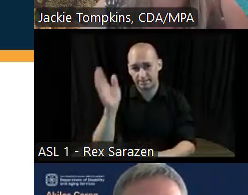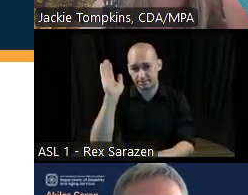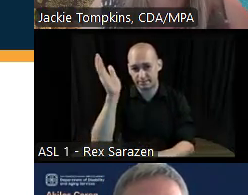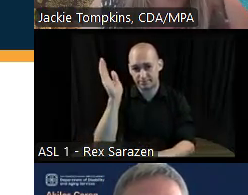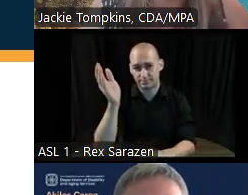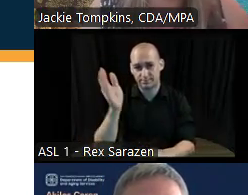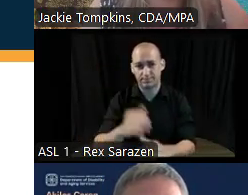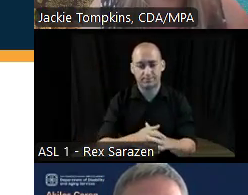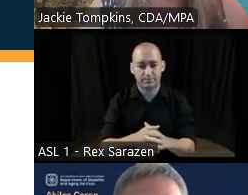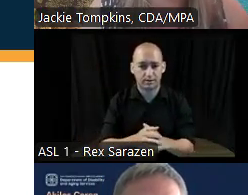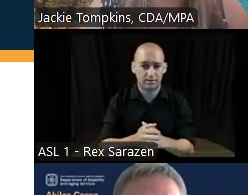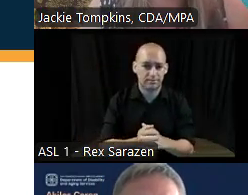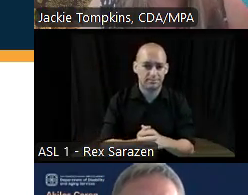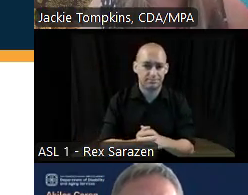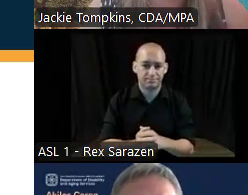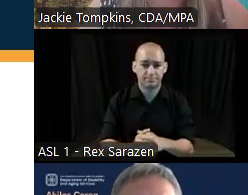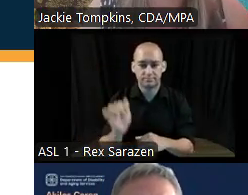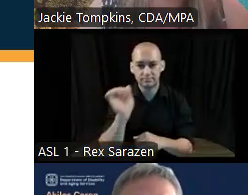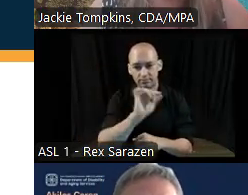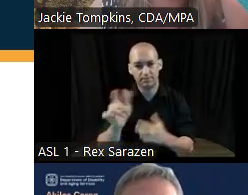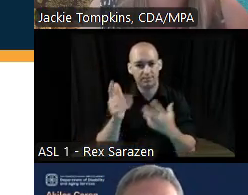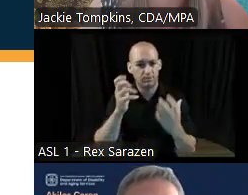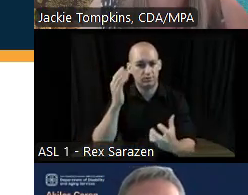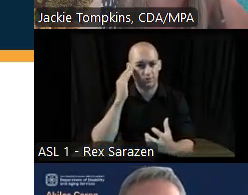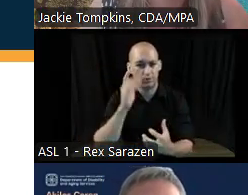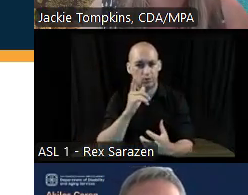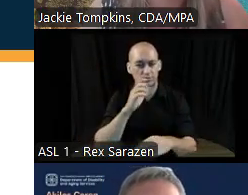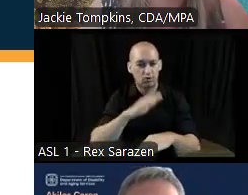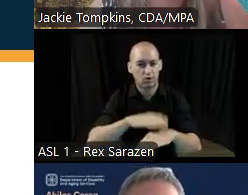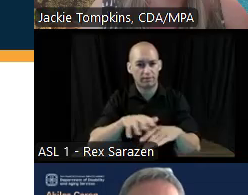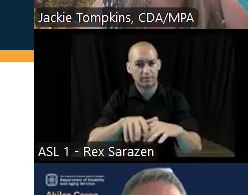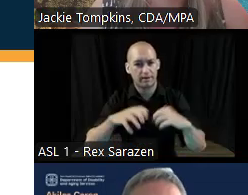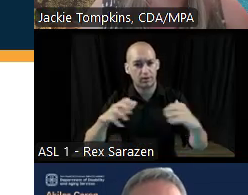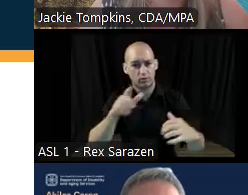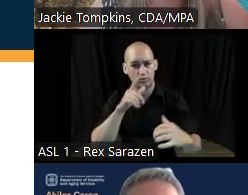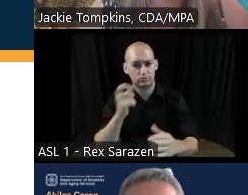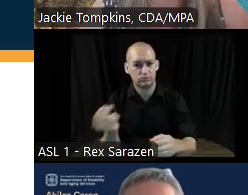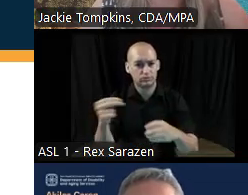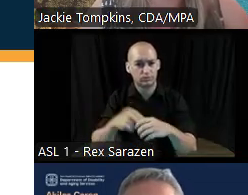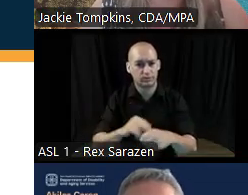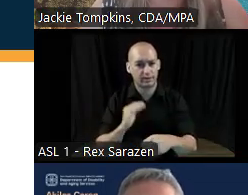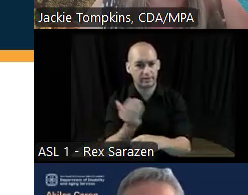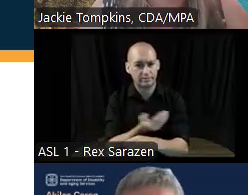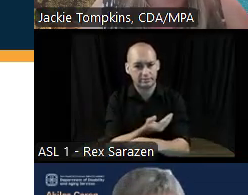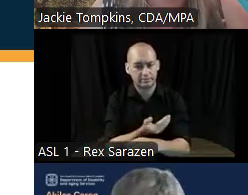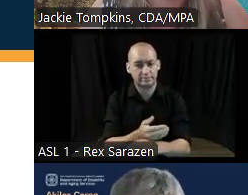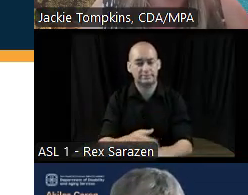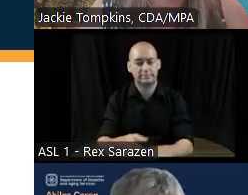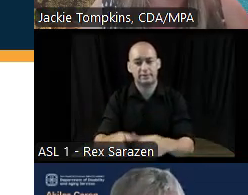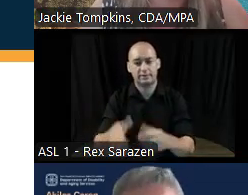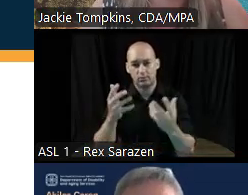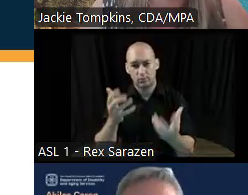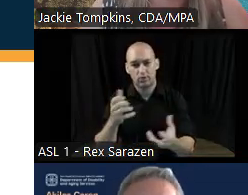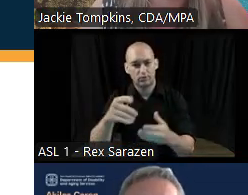us today. Everyone wants to know who's on the committee, who's joining us. So please take a moment to update your committee